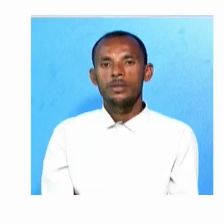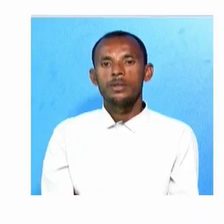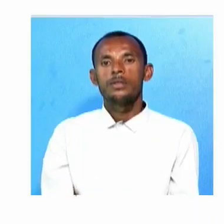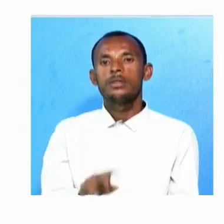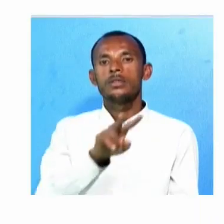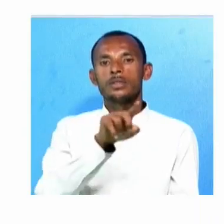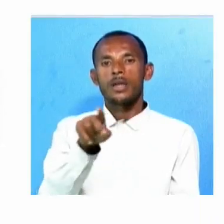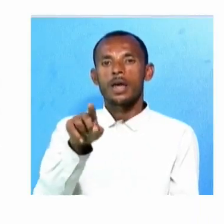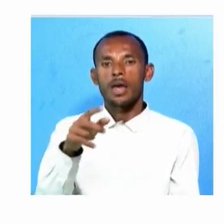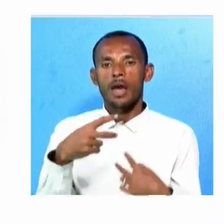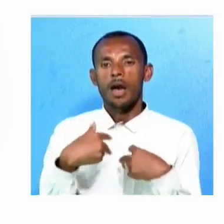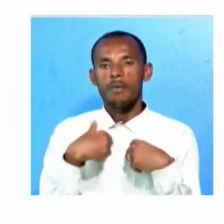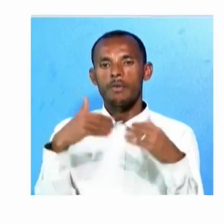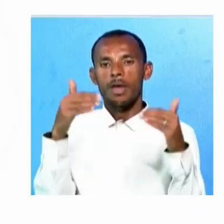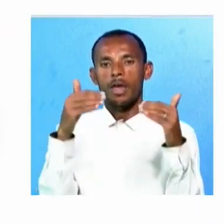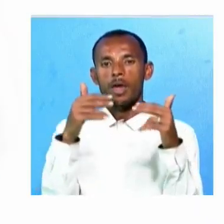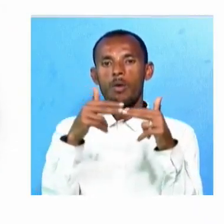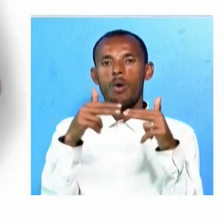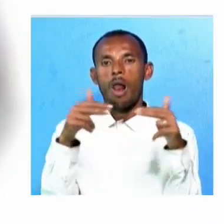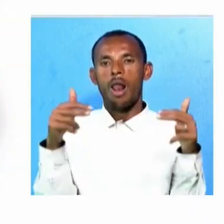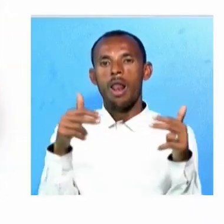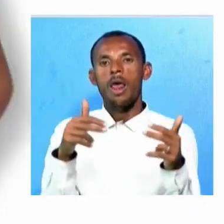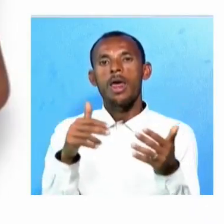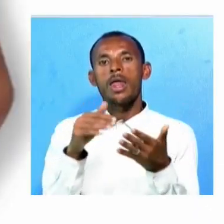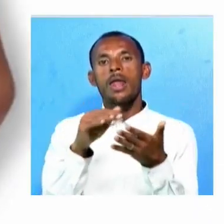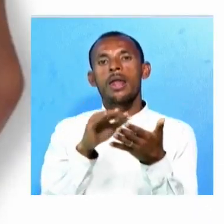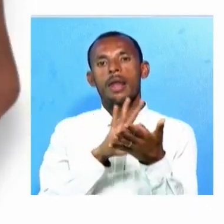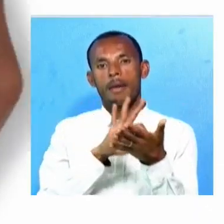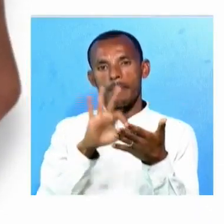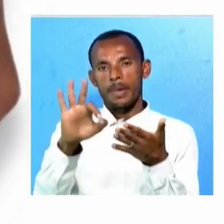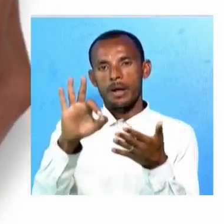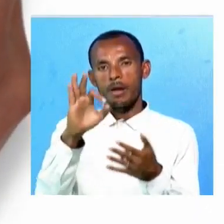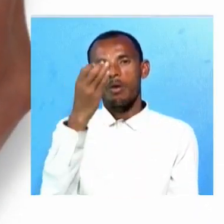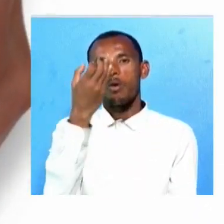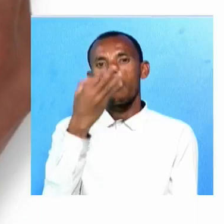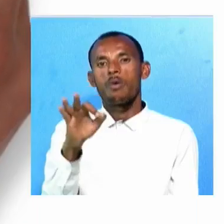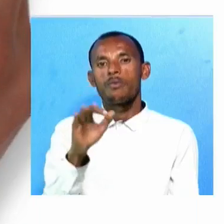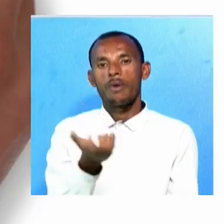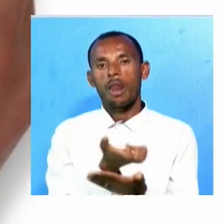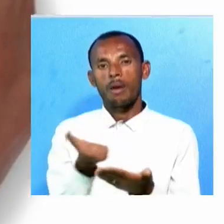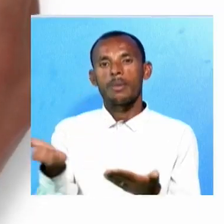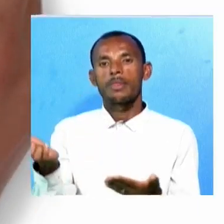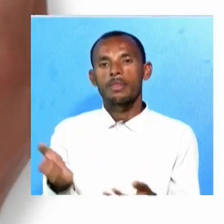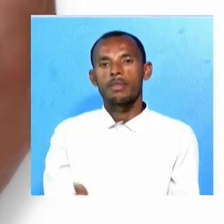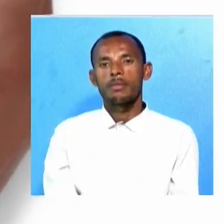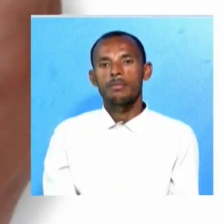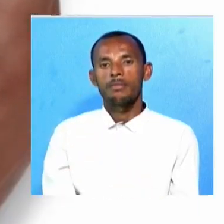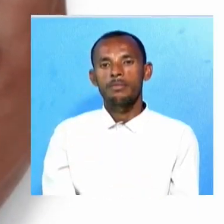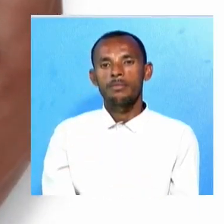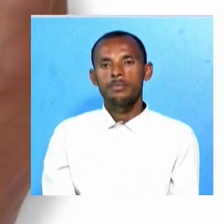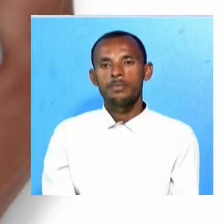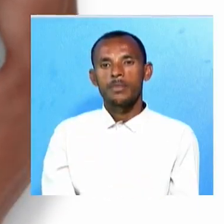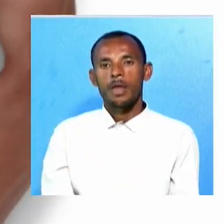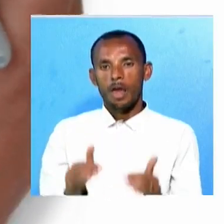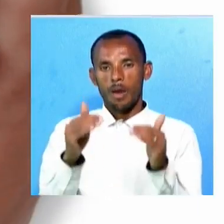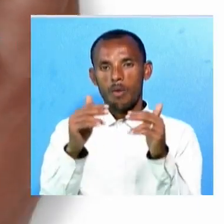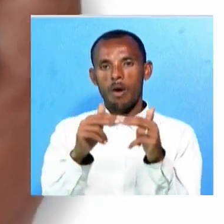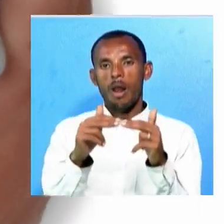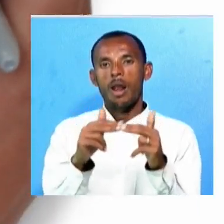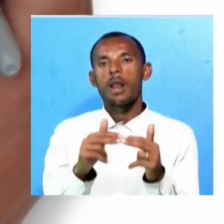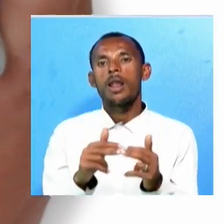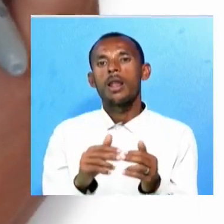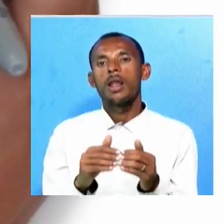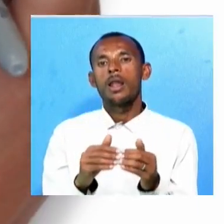they have equal number of elements. If they have equal number of elements. Equal number